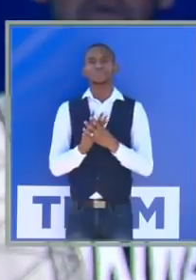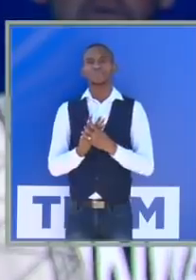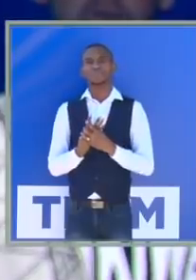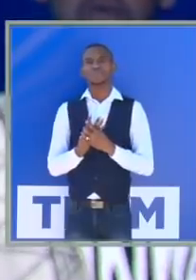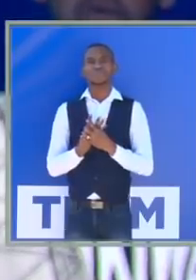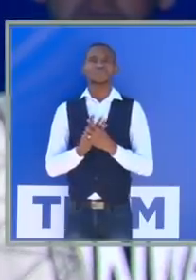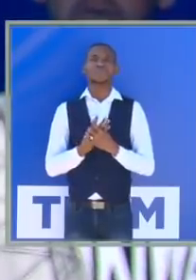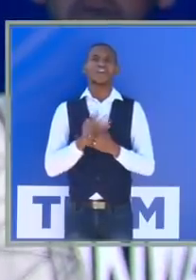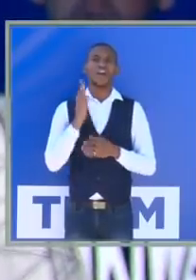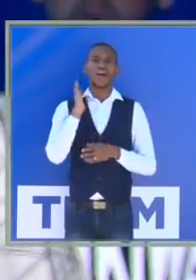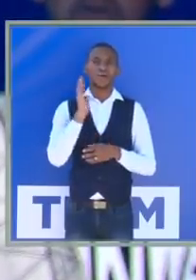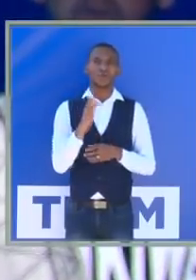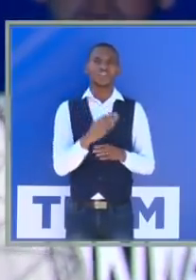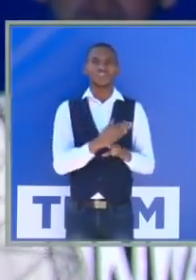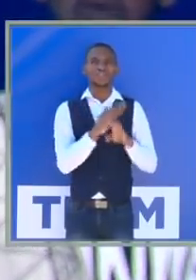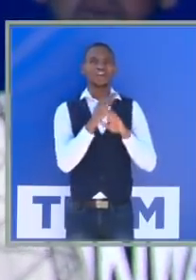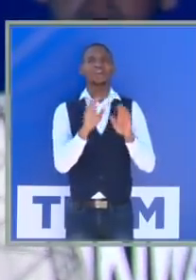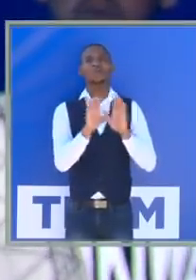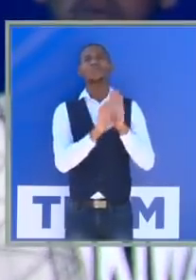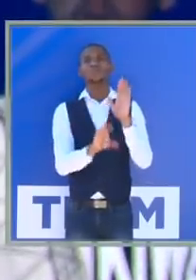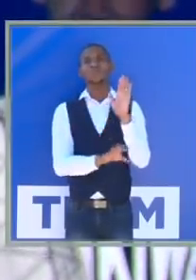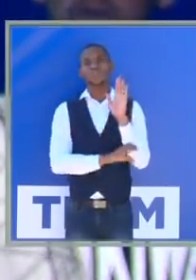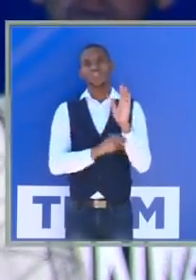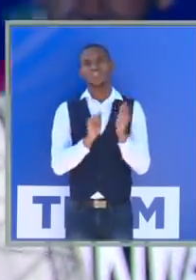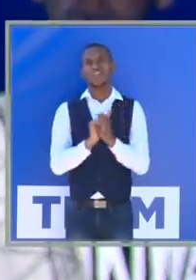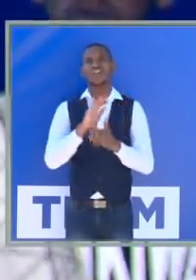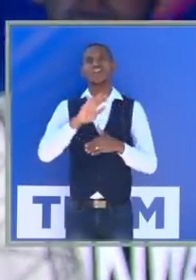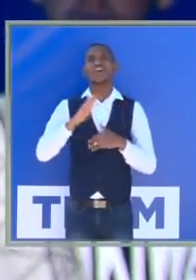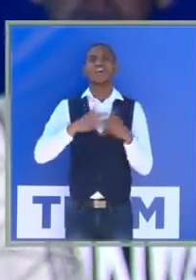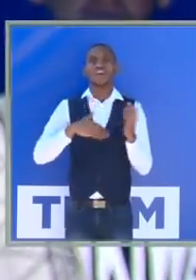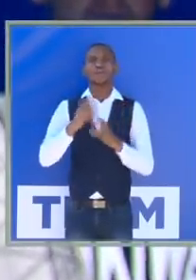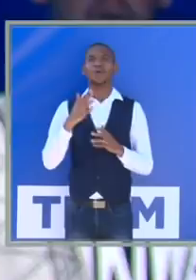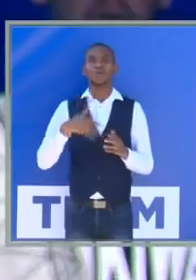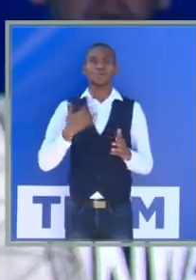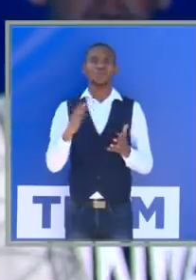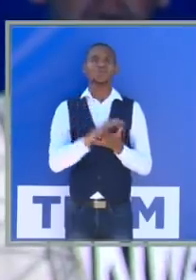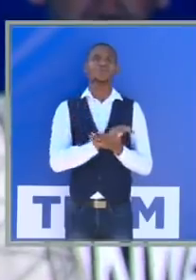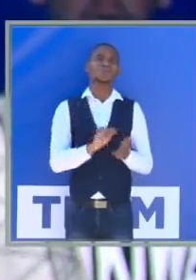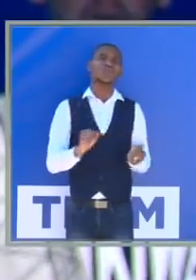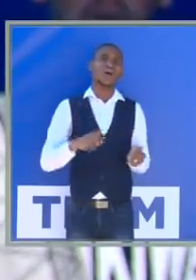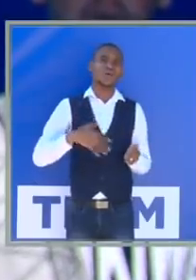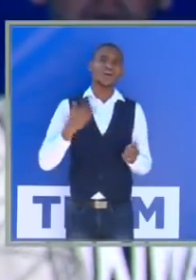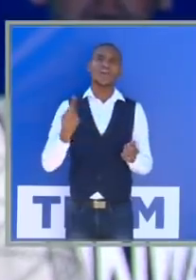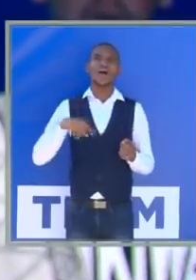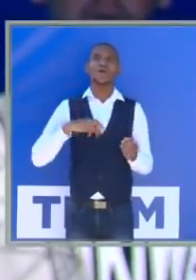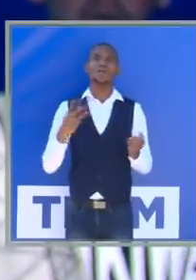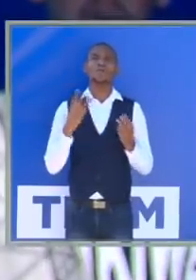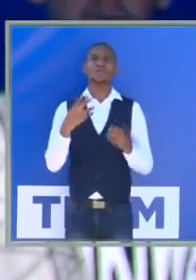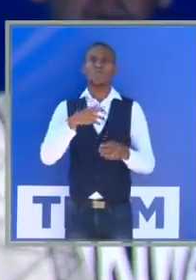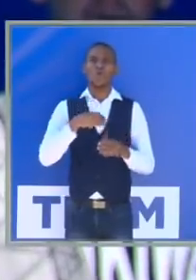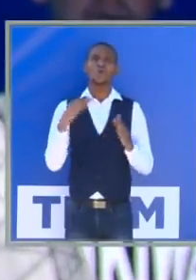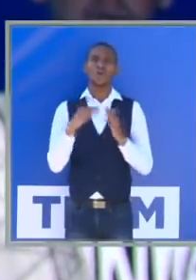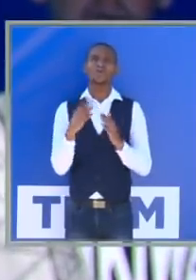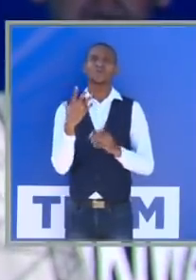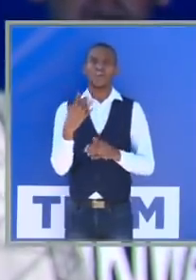I'm going to defend the Constitution so that against anyone who seeks to destroy it. I want our people to own homes, to